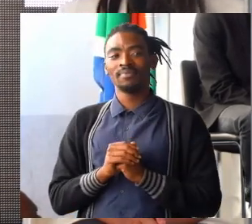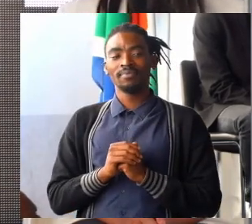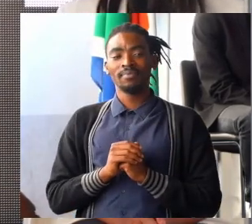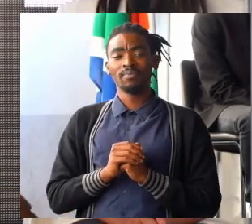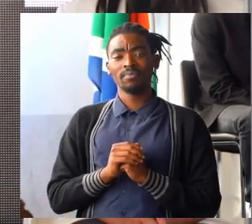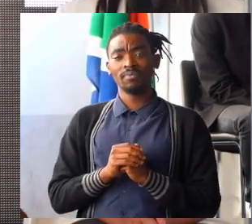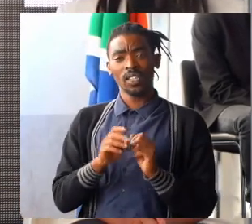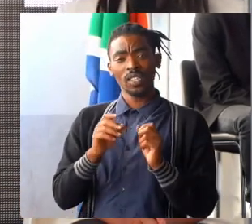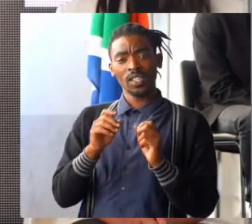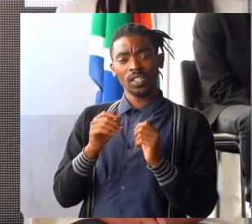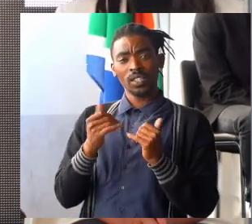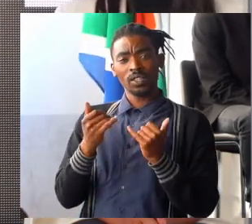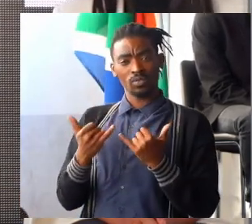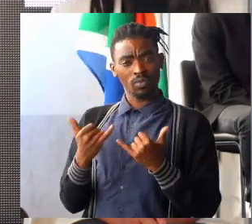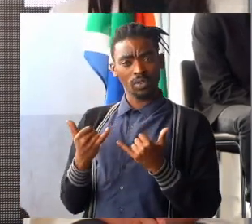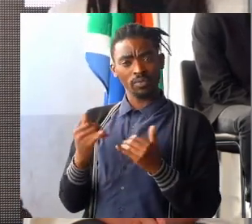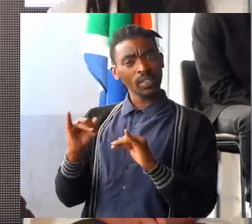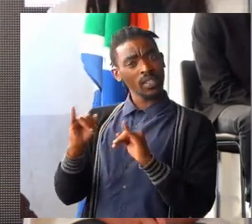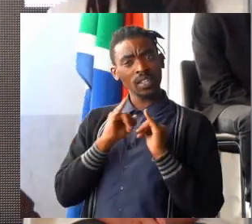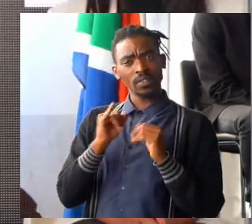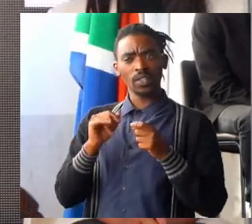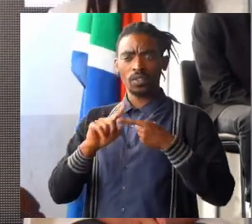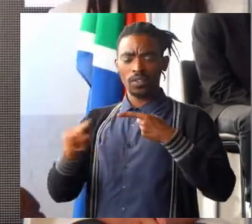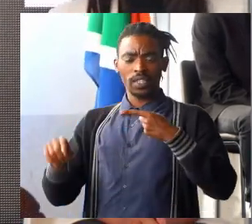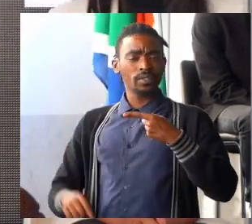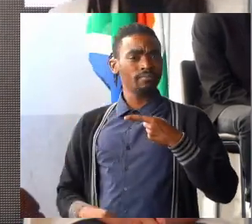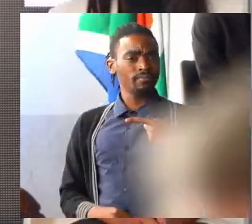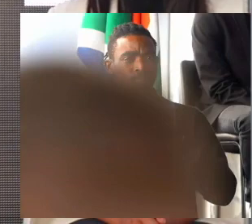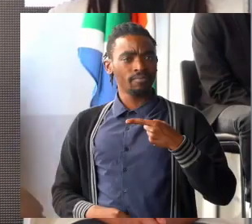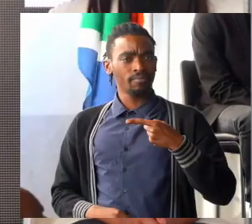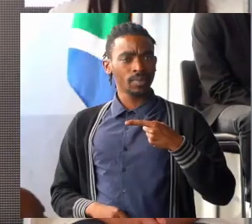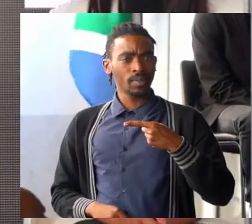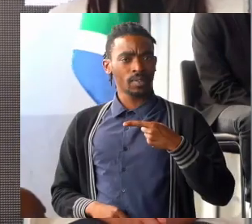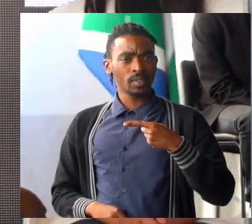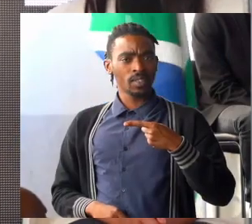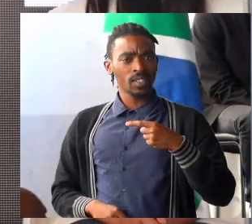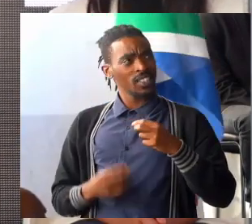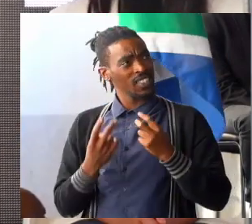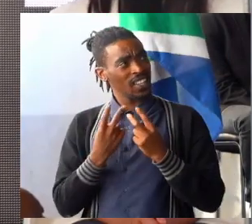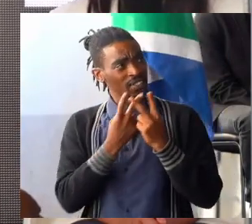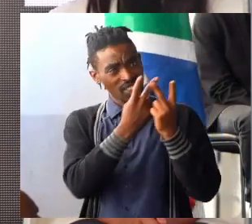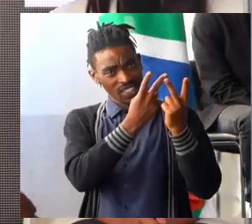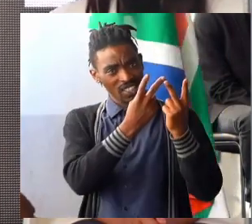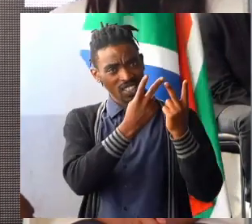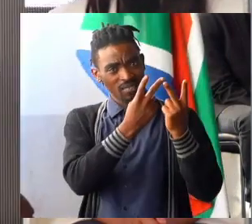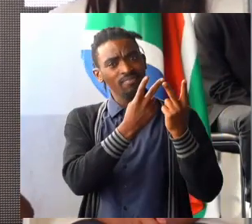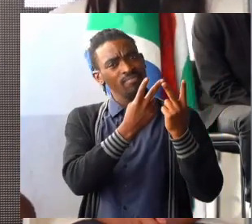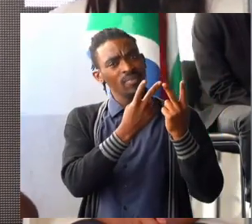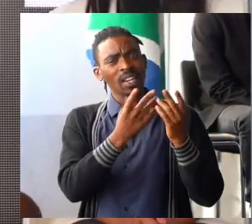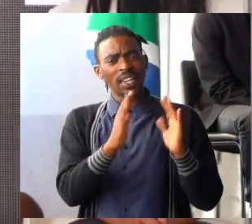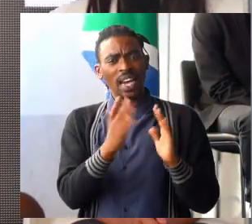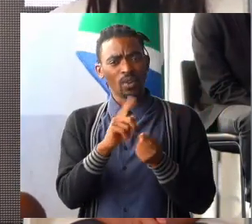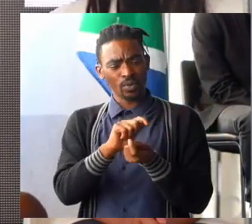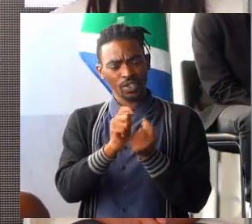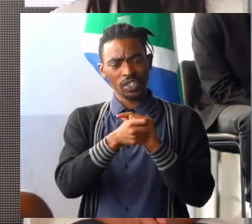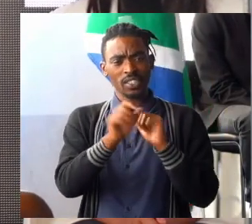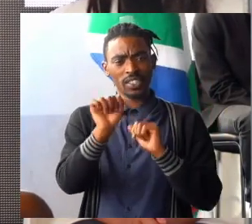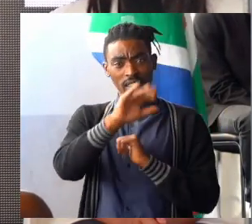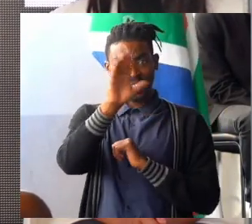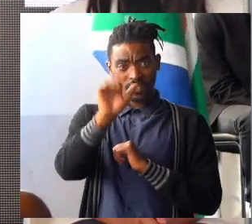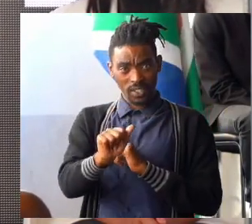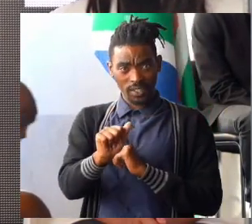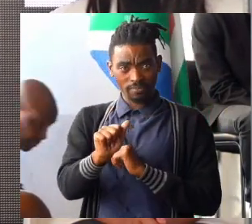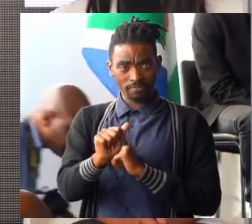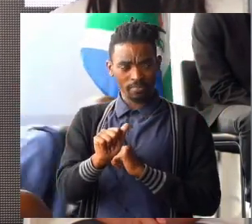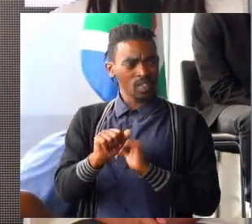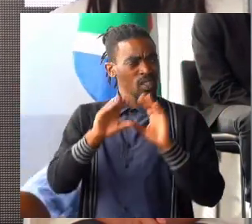Today we've invited you for two reasons. First, we are tabling a grand vision and framework of how to significantly change South Africa,